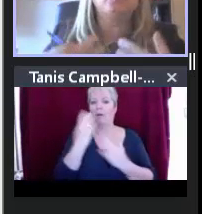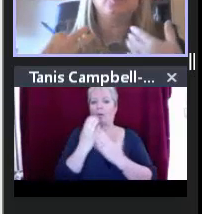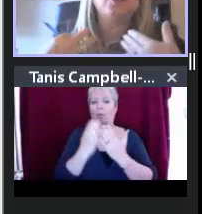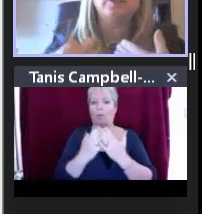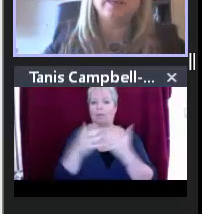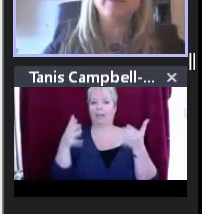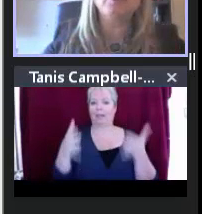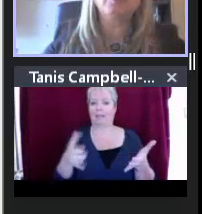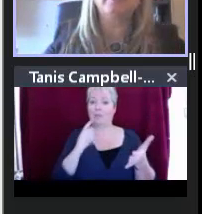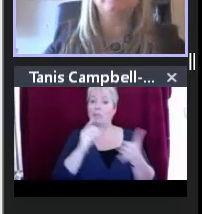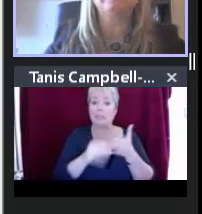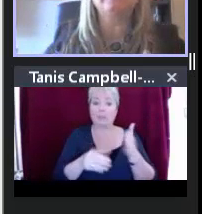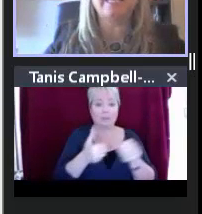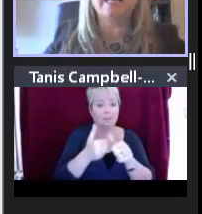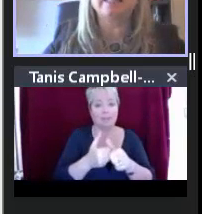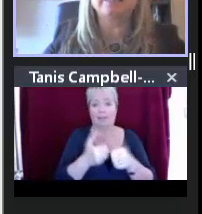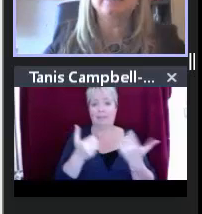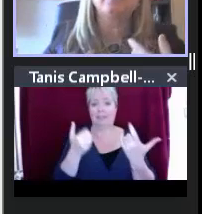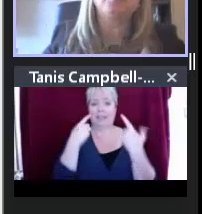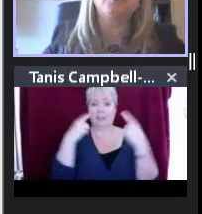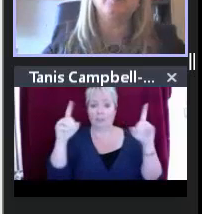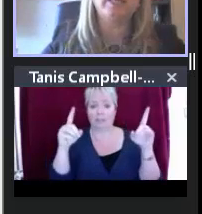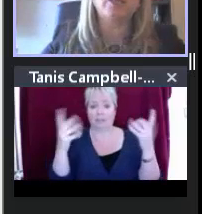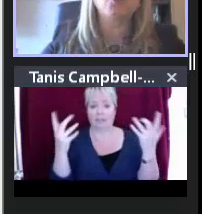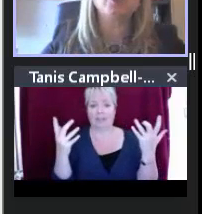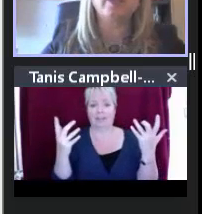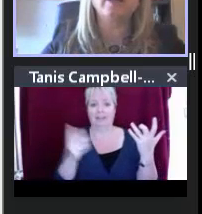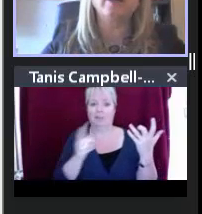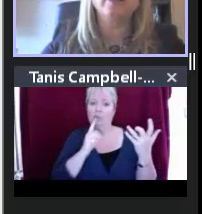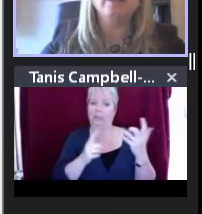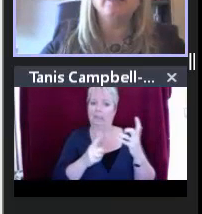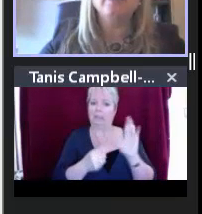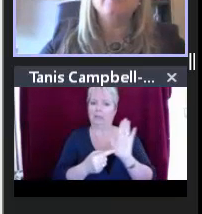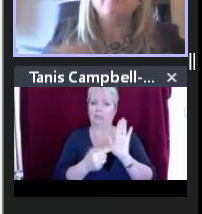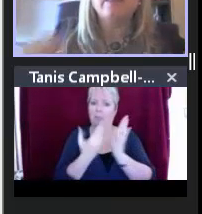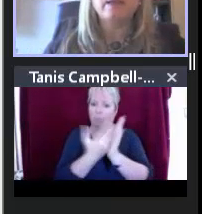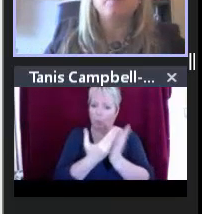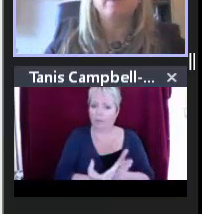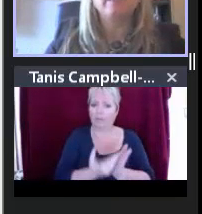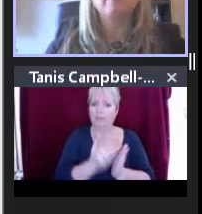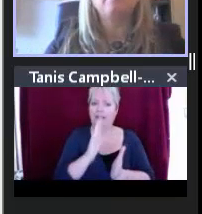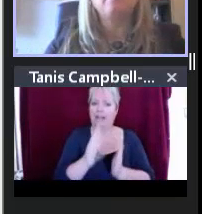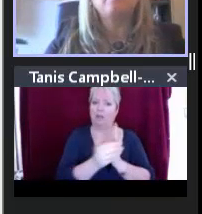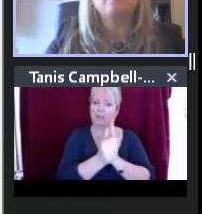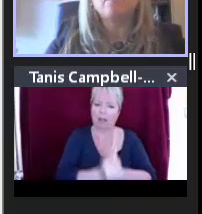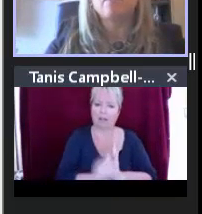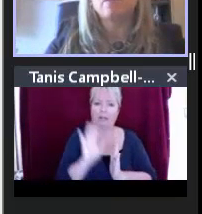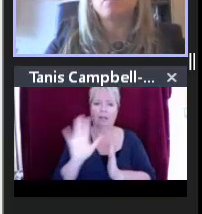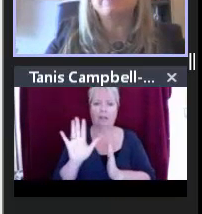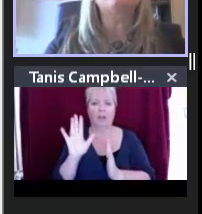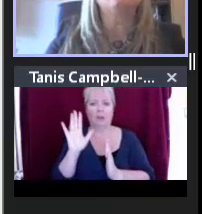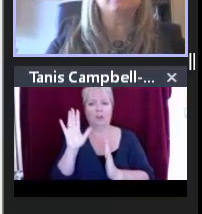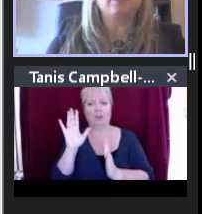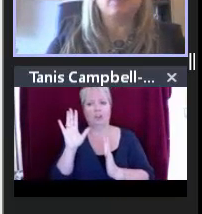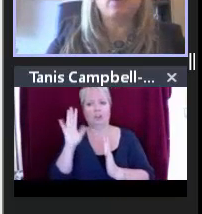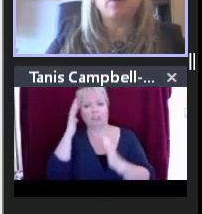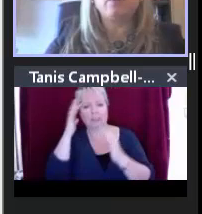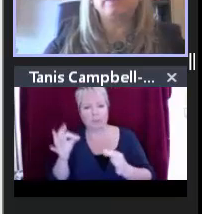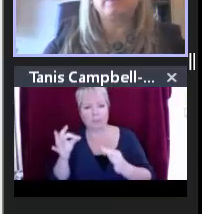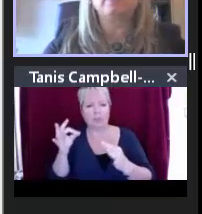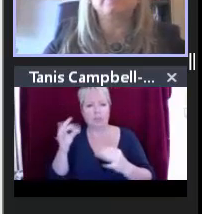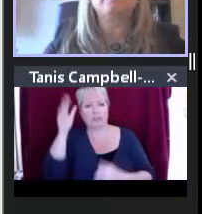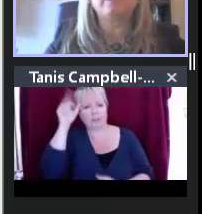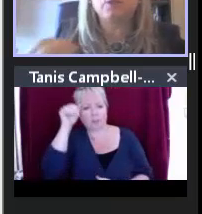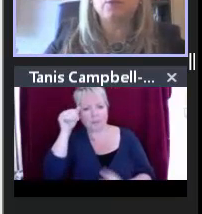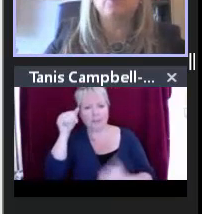achieving this, and it just demonstrates the talent and the determination there that can really result in